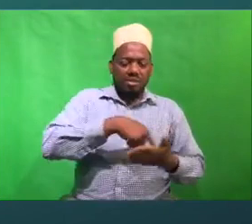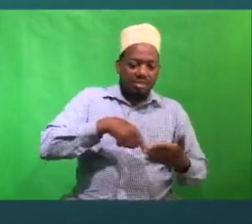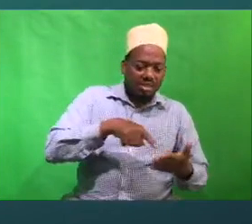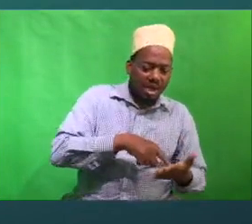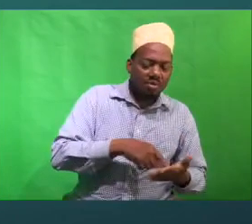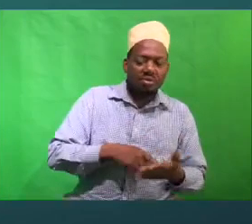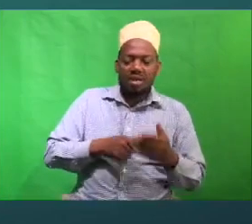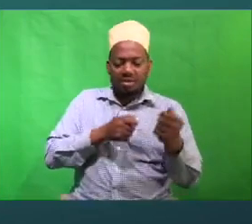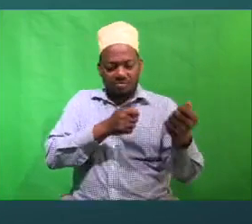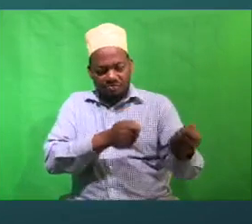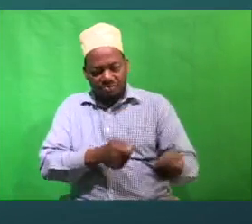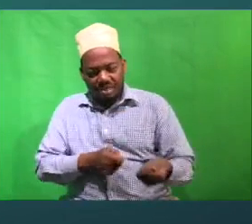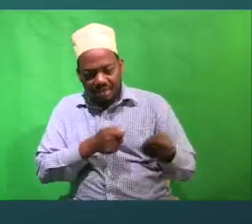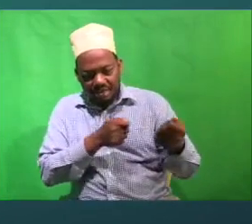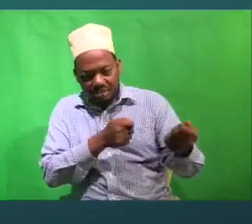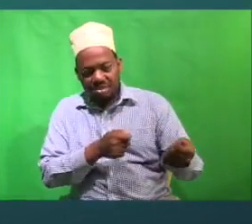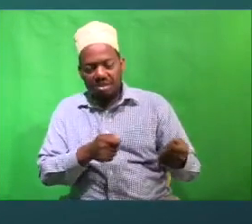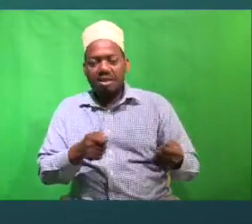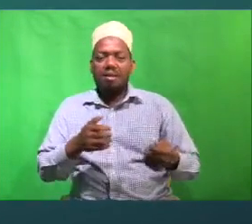towns and villages, my students.